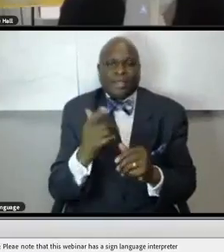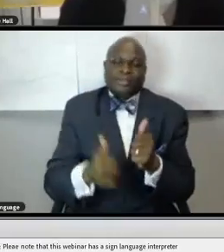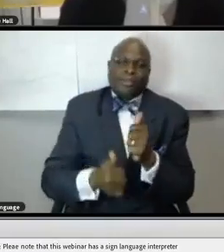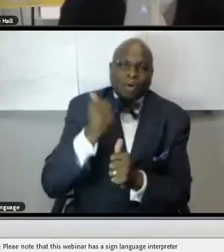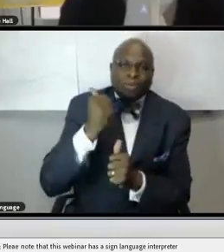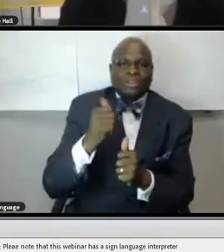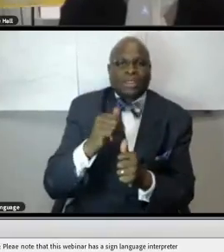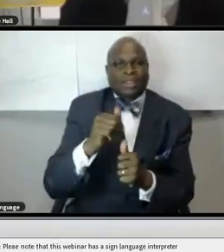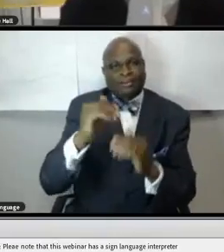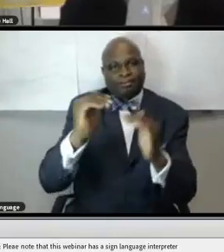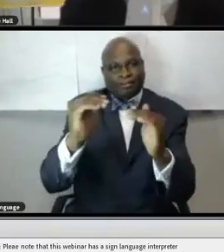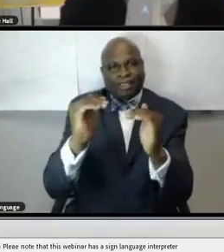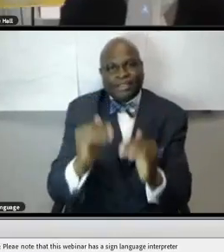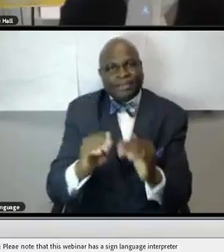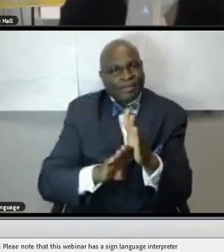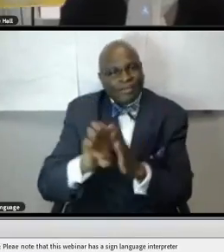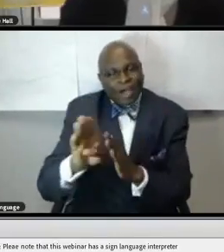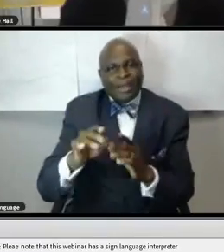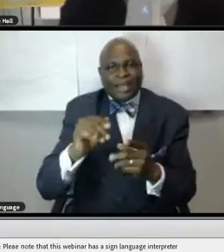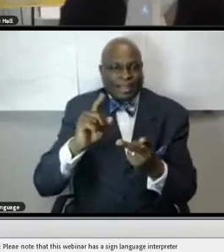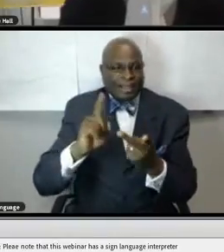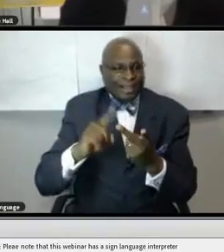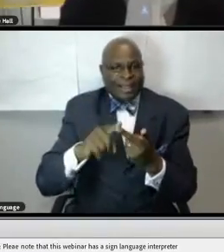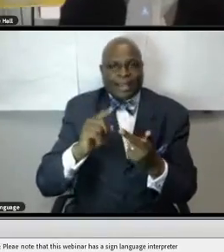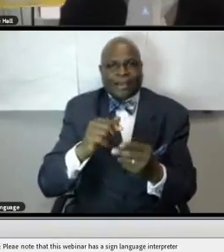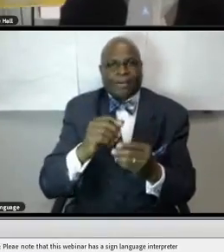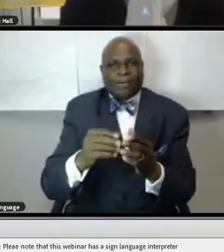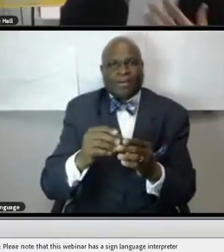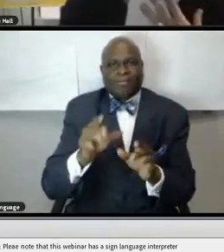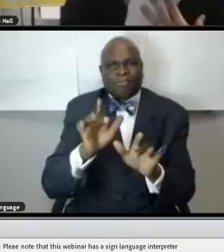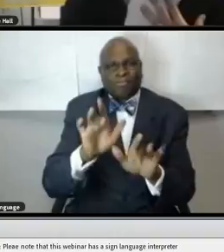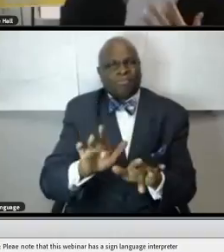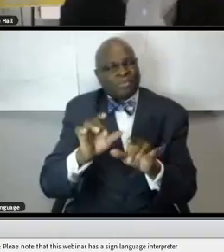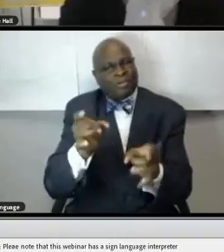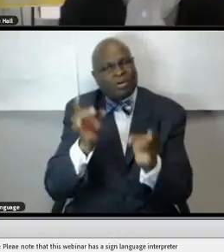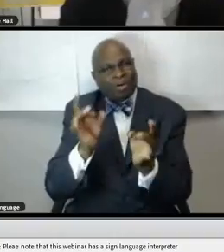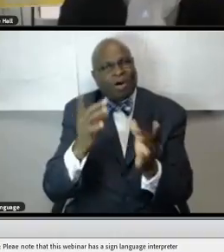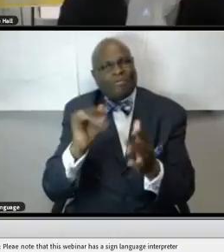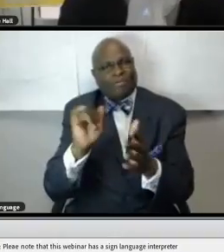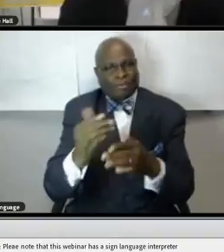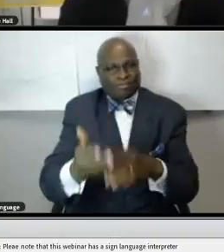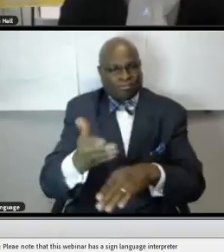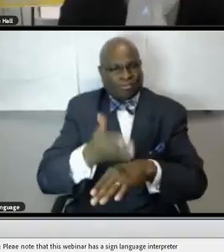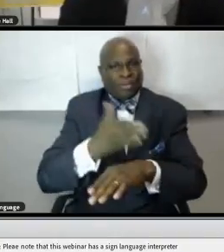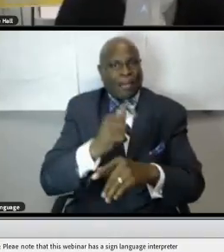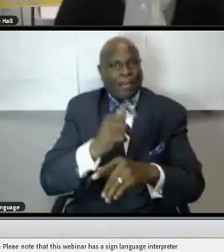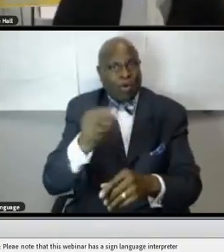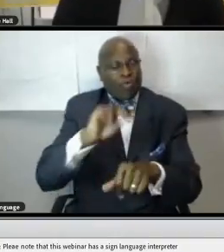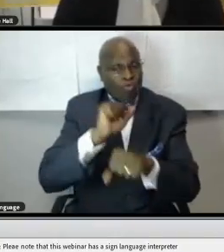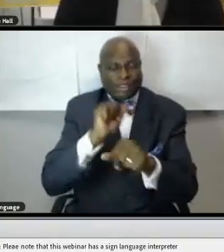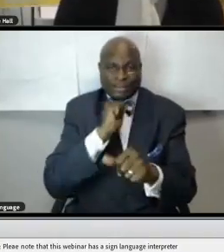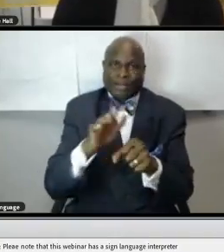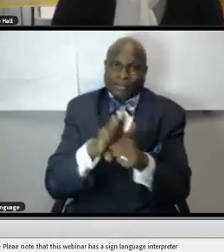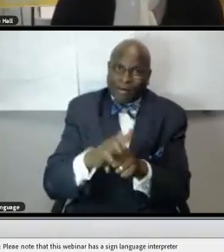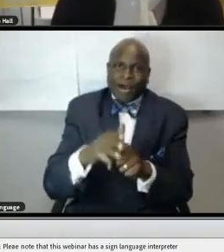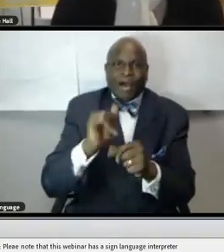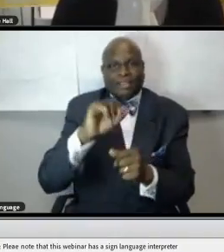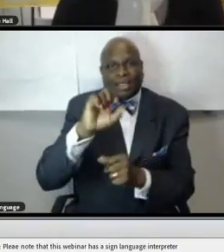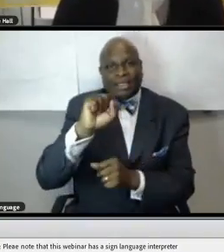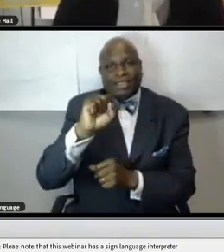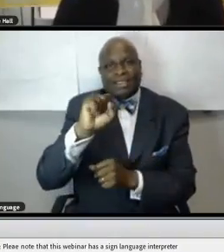most underdeveloped and poorly carried out, including my own. But for example, the Maasai tribe